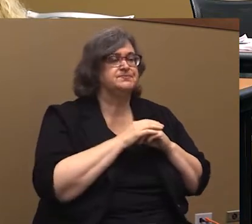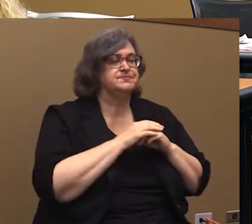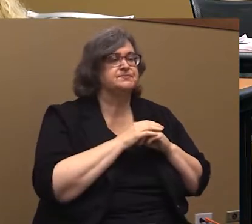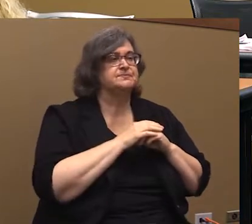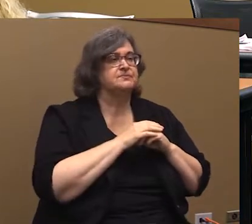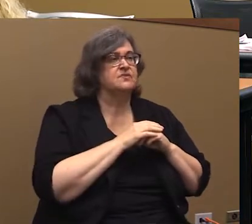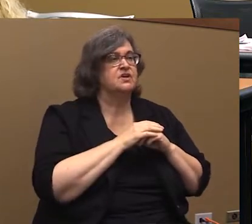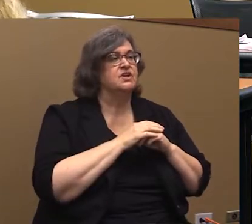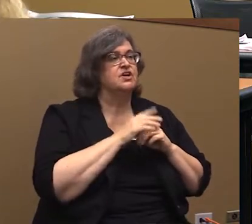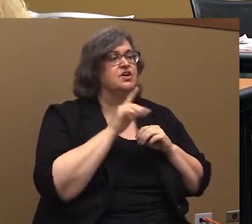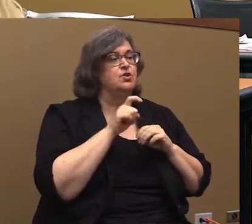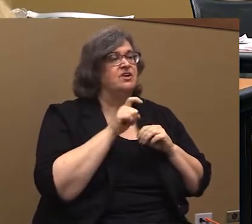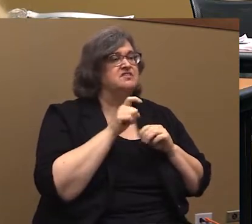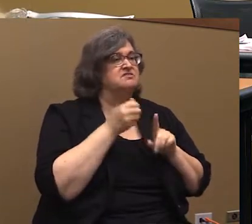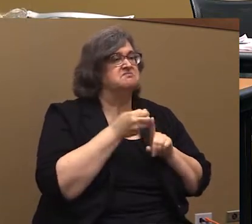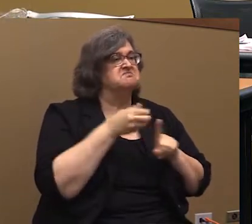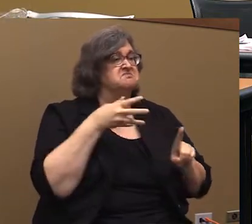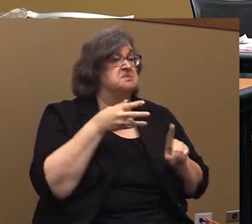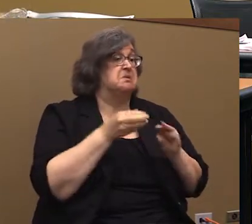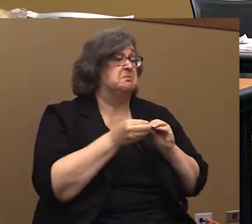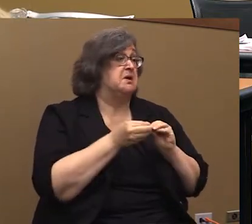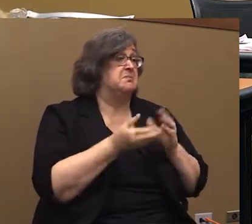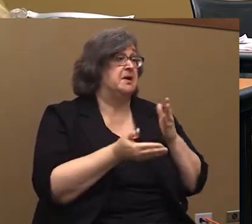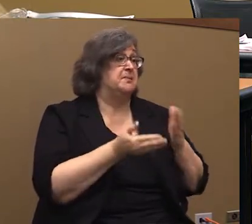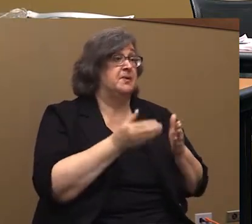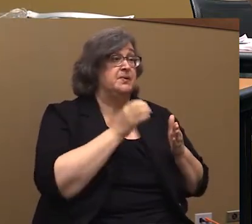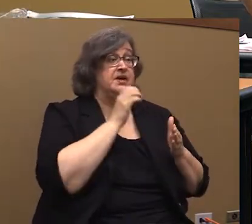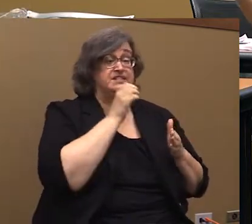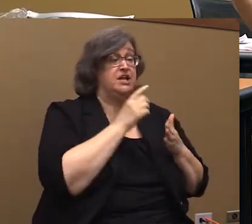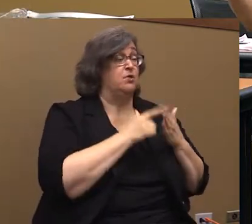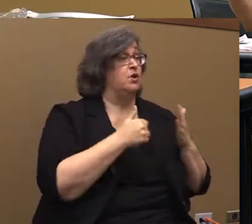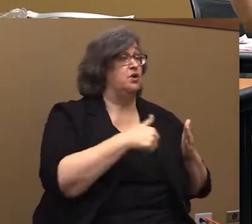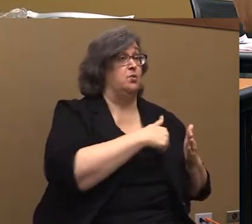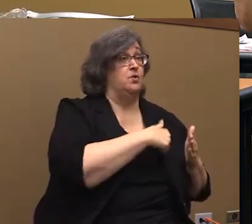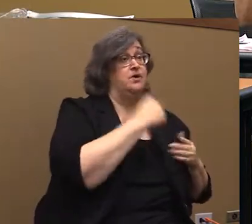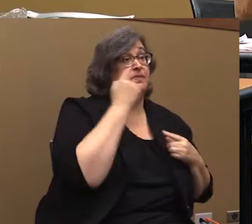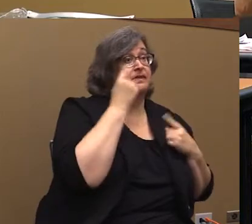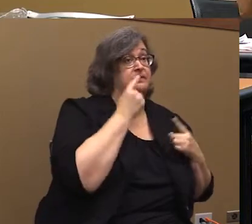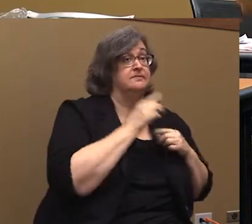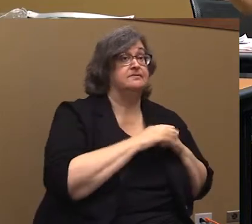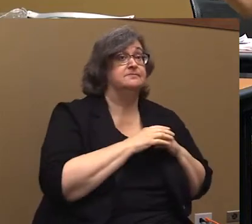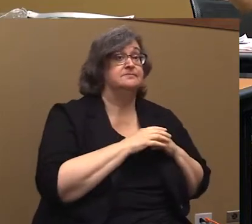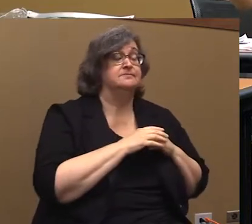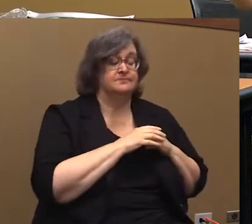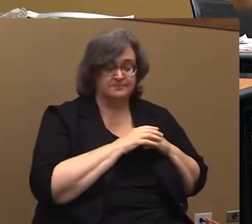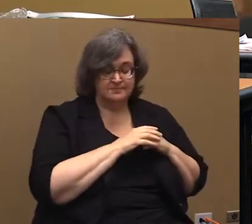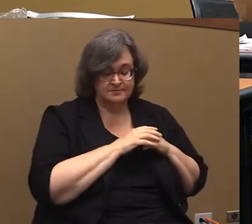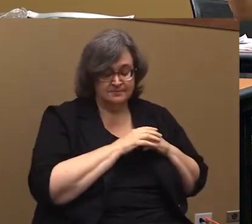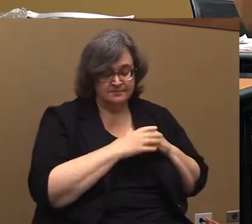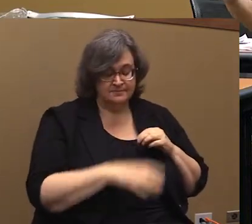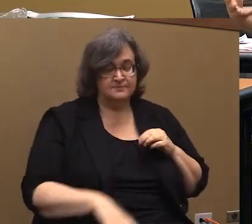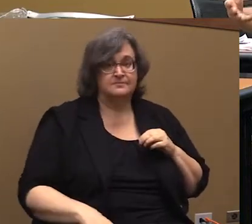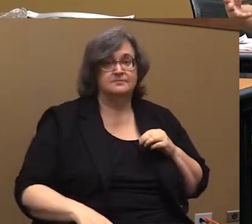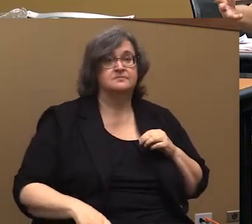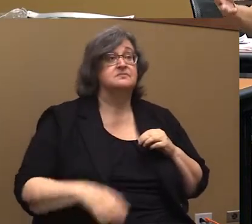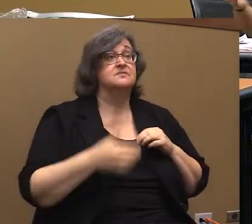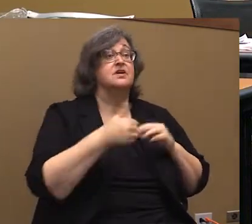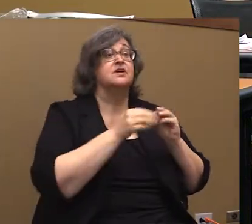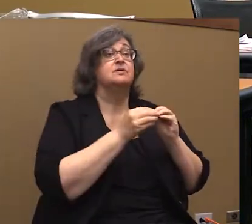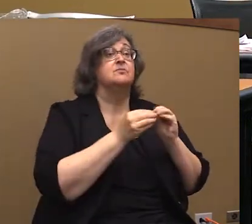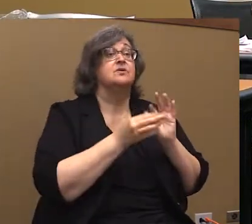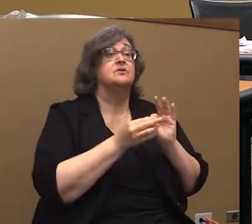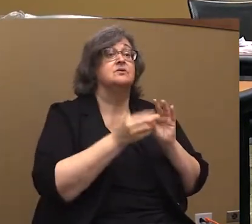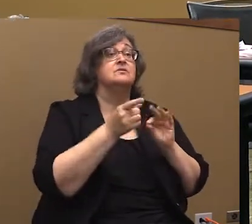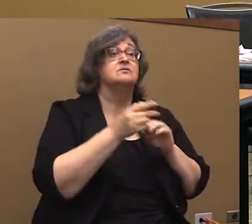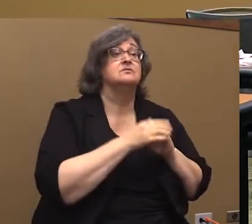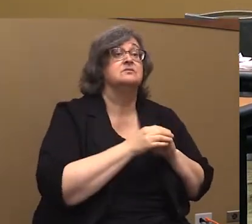it. Because you're talking about John's thoughts, and you need to give more information because